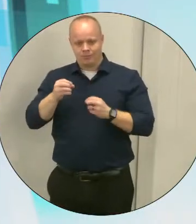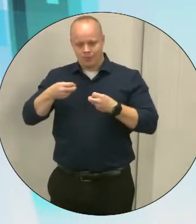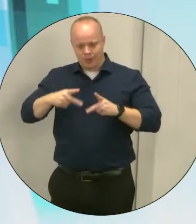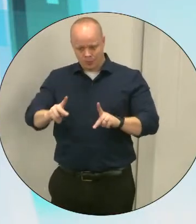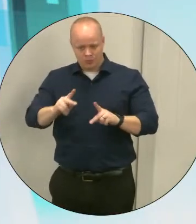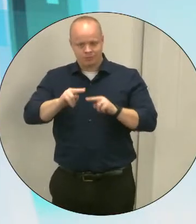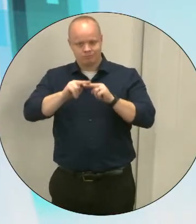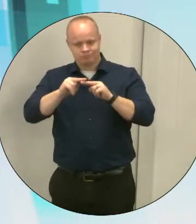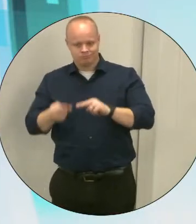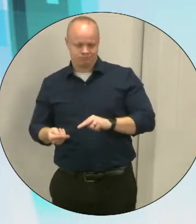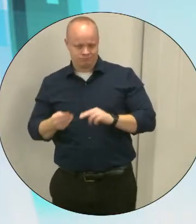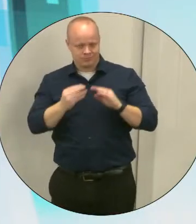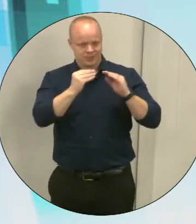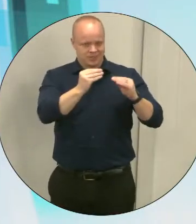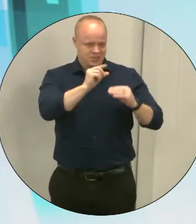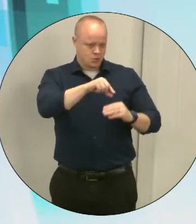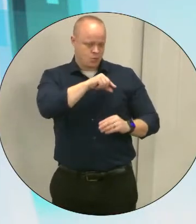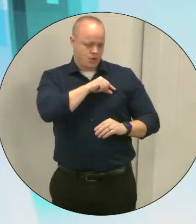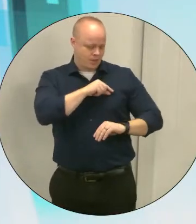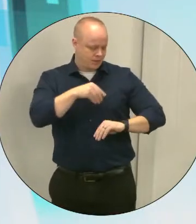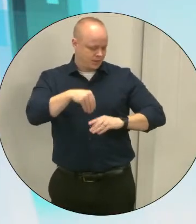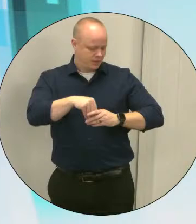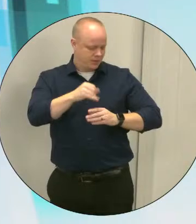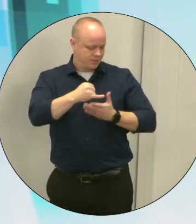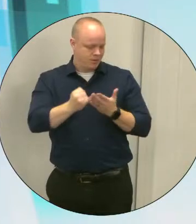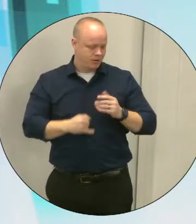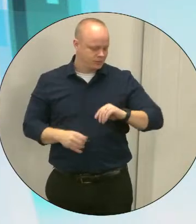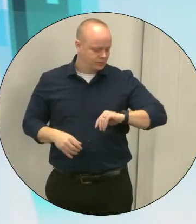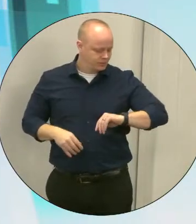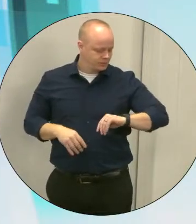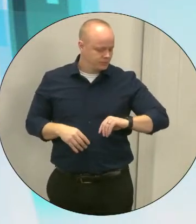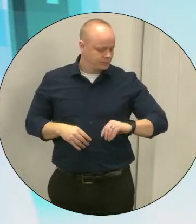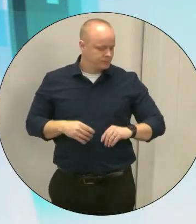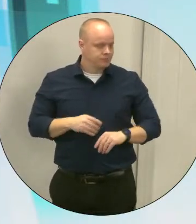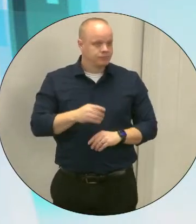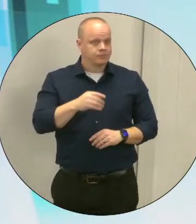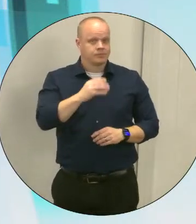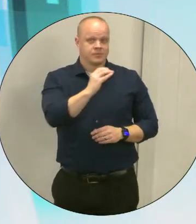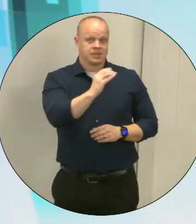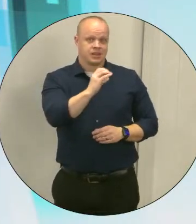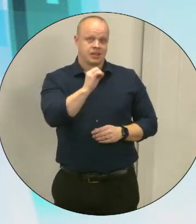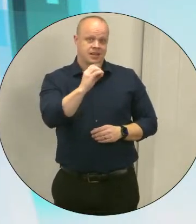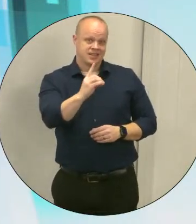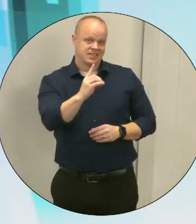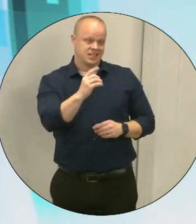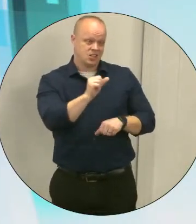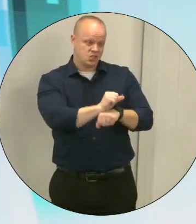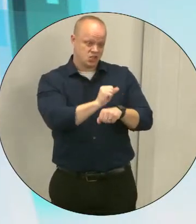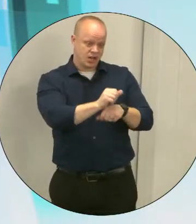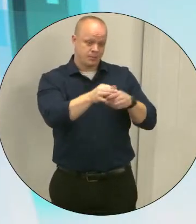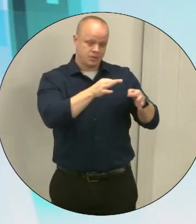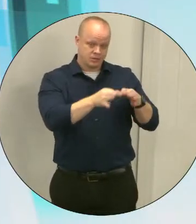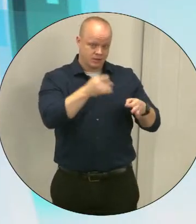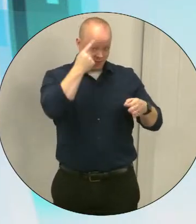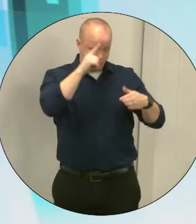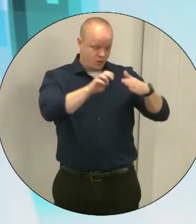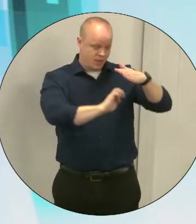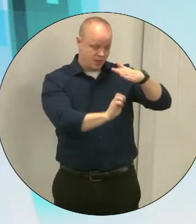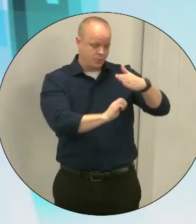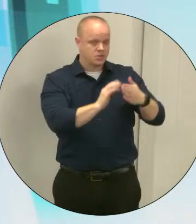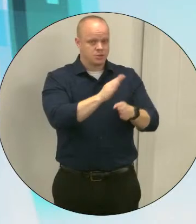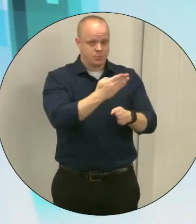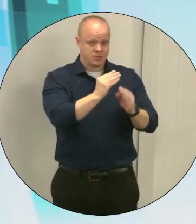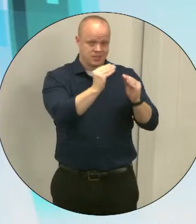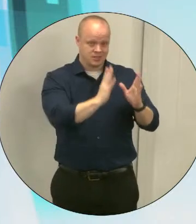and decreasing teacher quality in the arts. The CCSD job description for elementary music teachers states